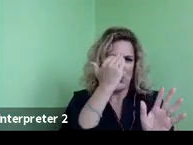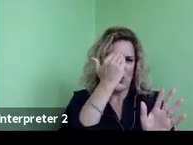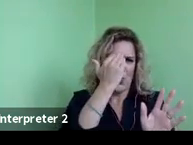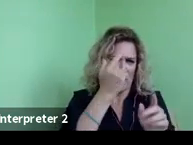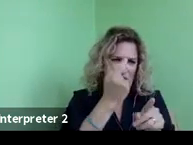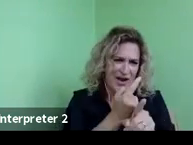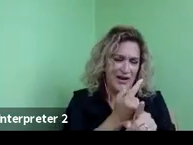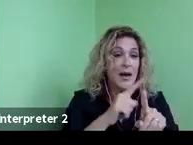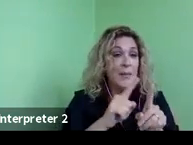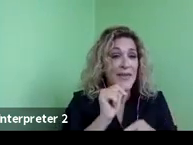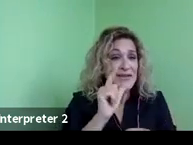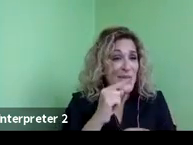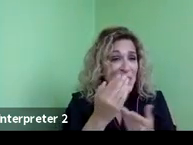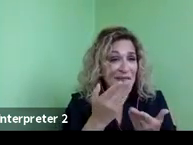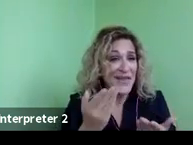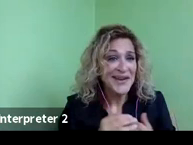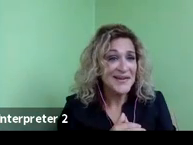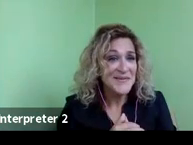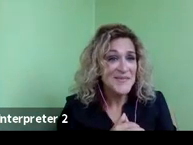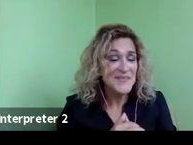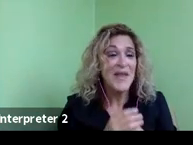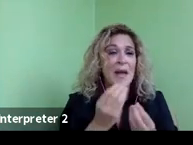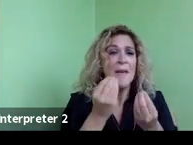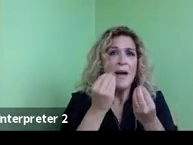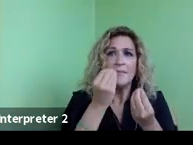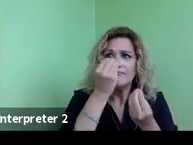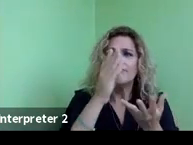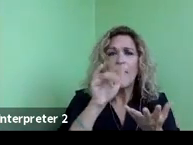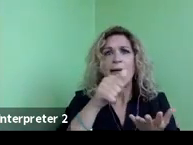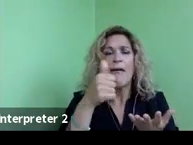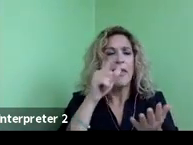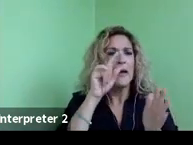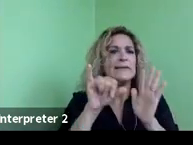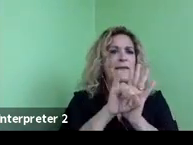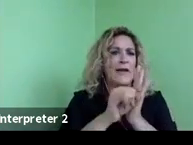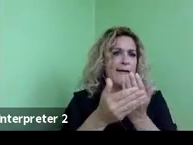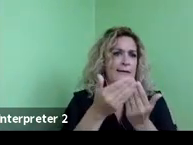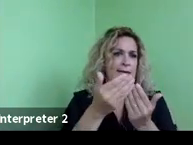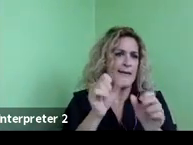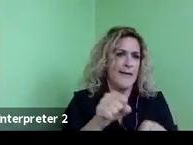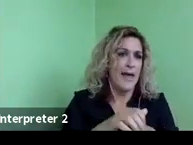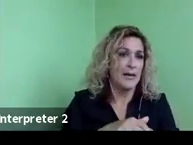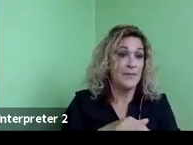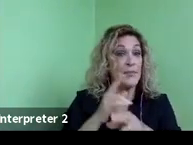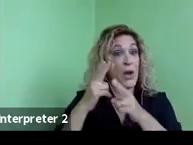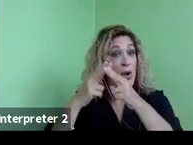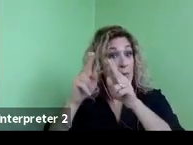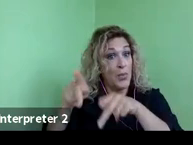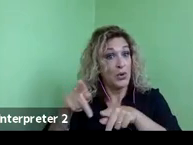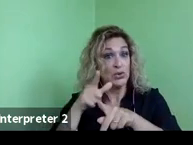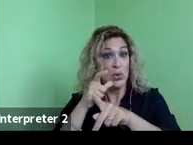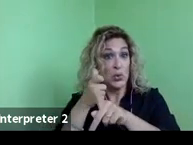right? There is a lot of other information that can be identifying. The perpetrator's name can